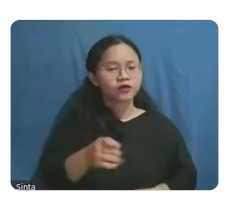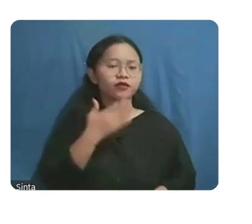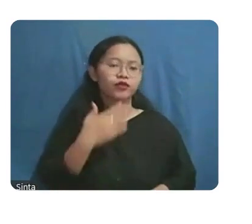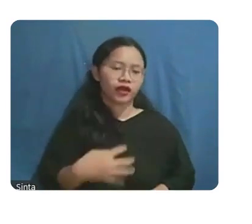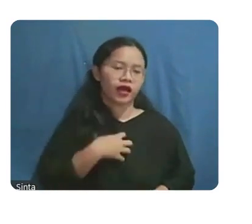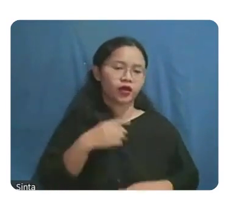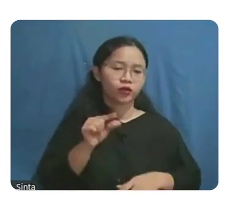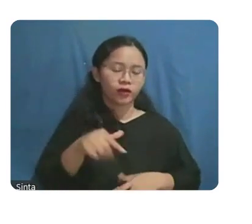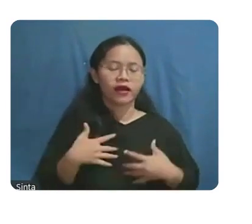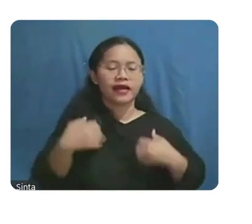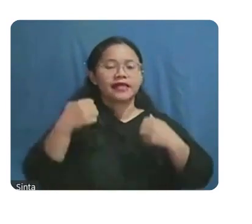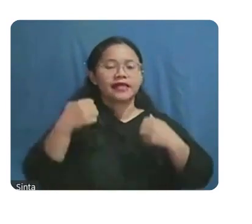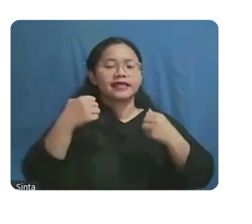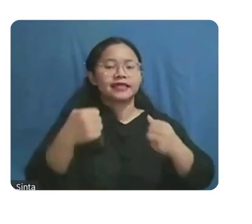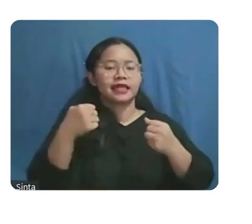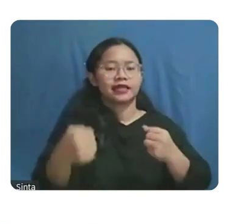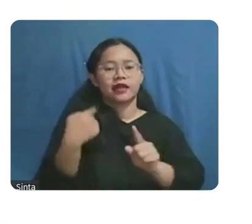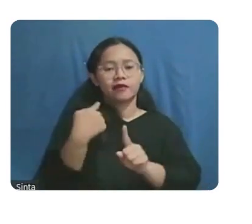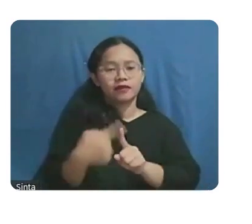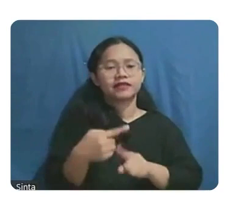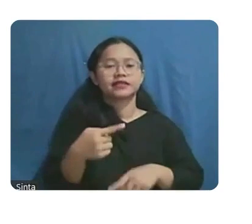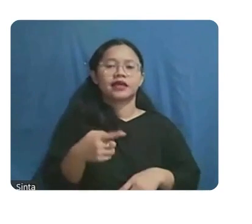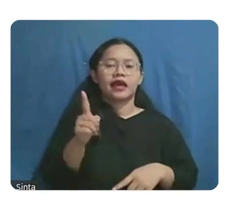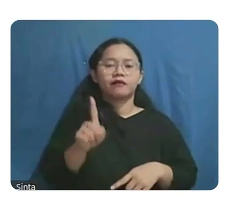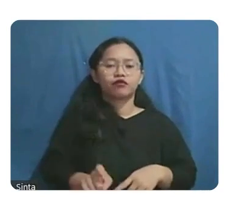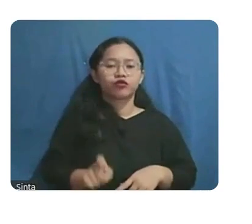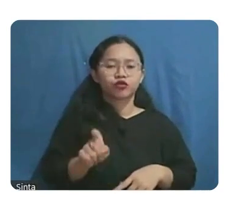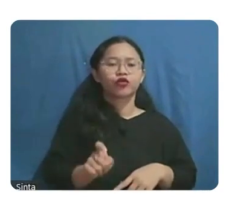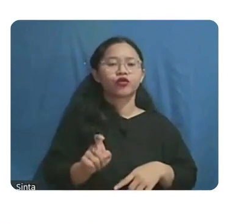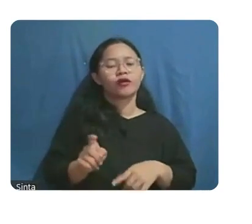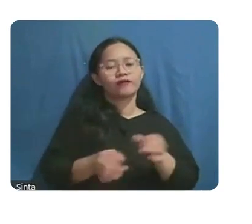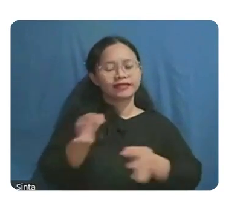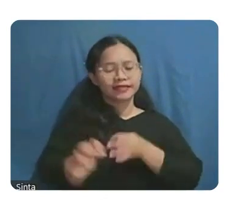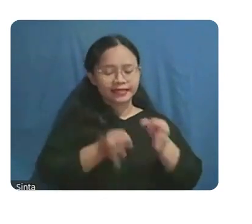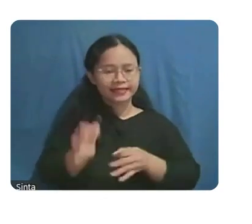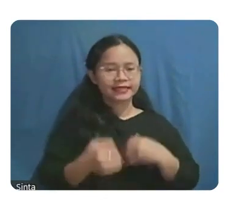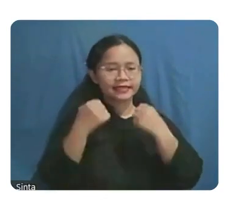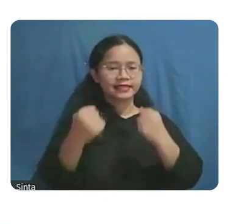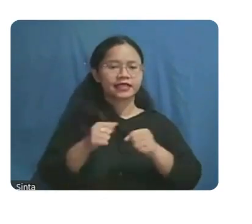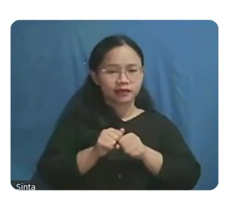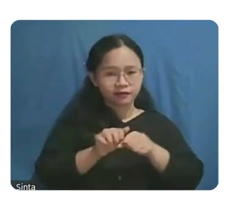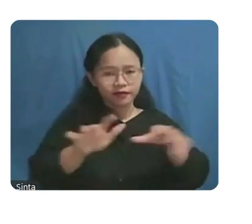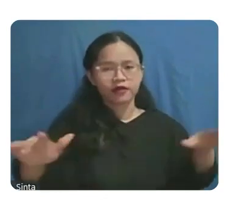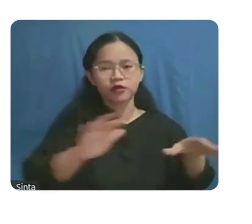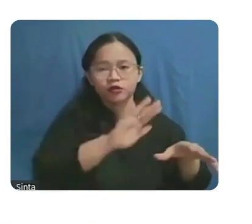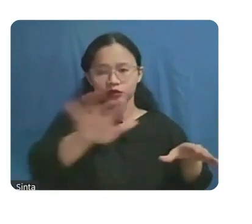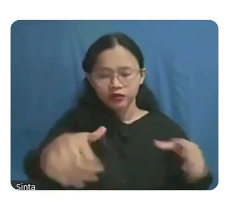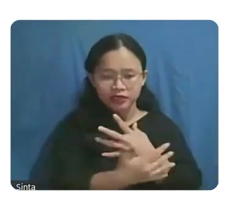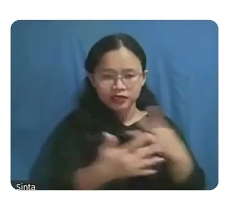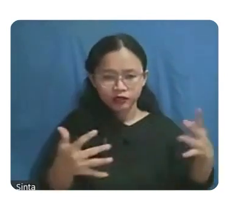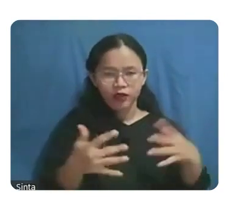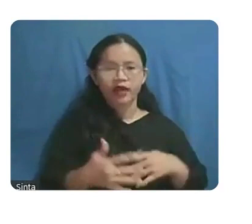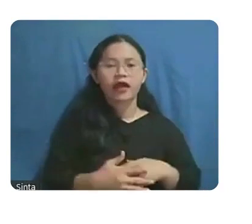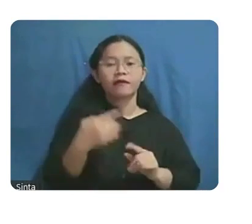transformation, environmental health is part of the first pillar, the transformation of primary